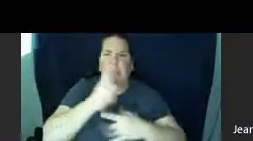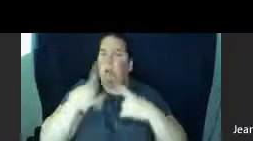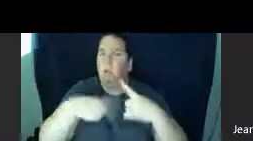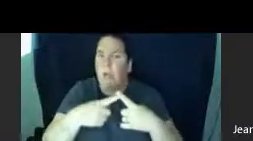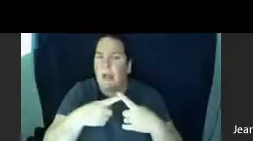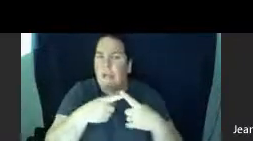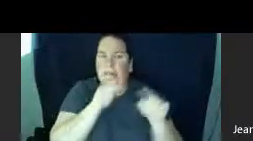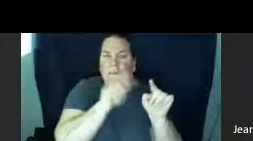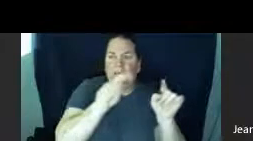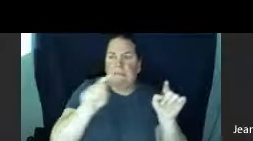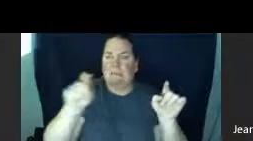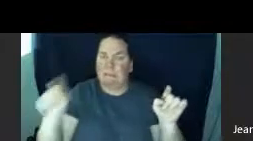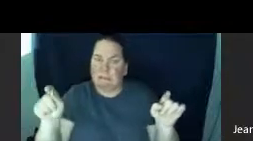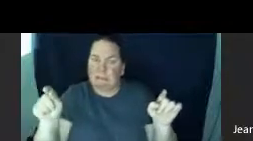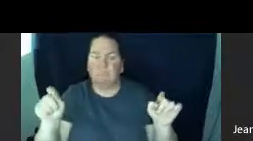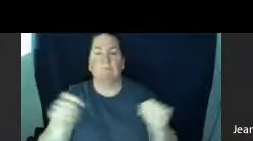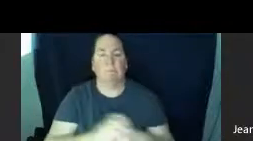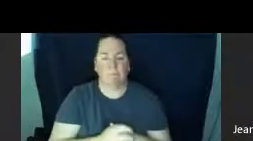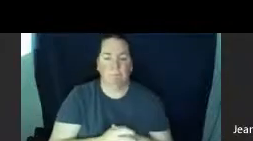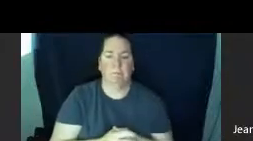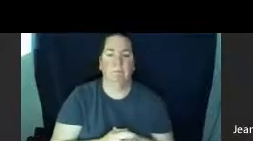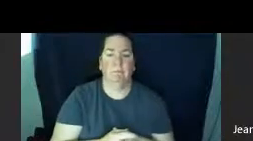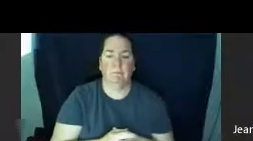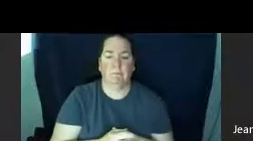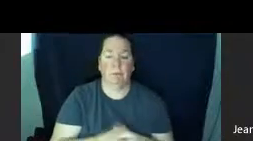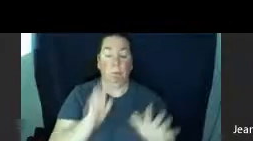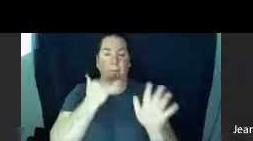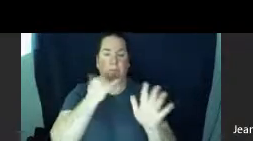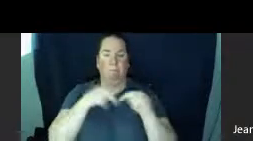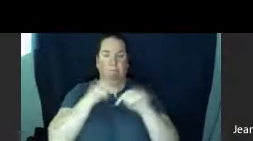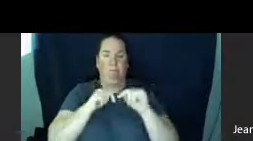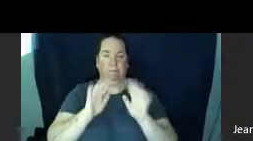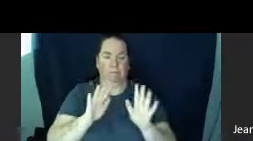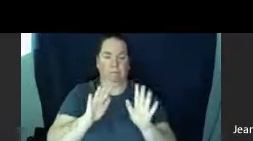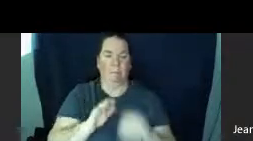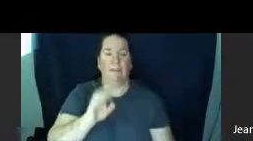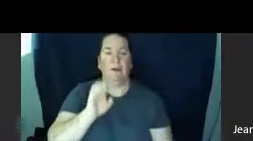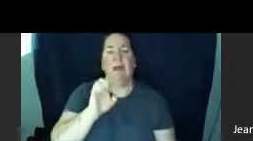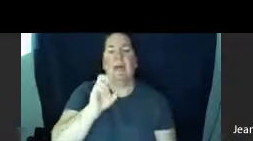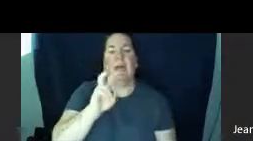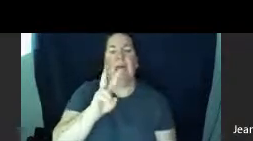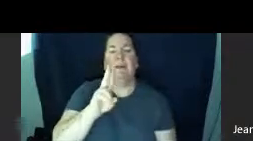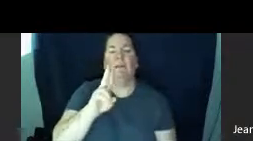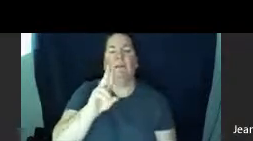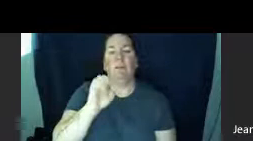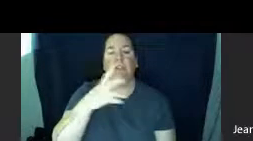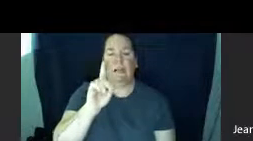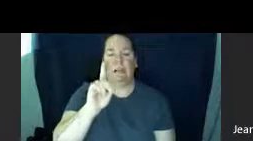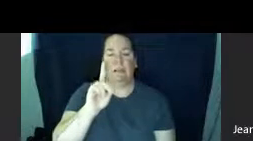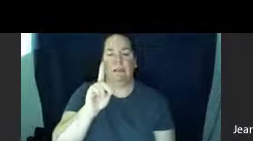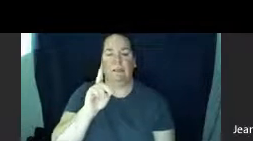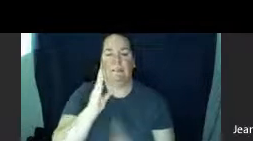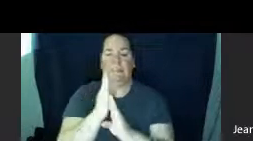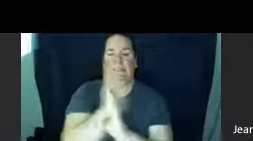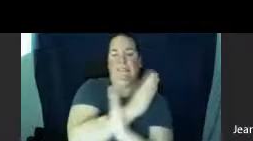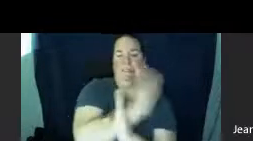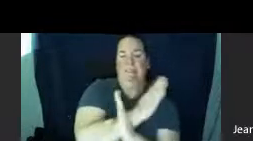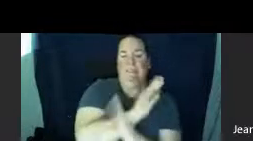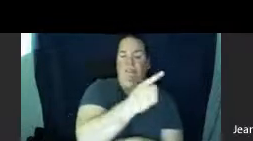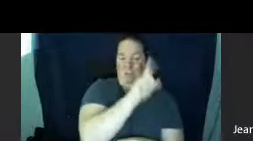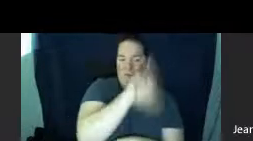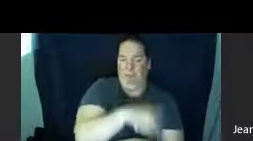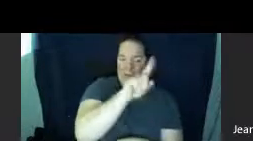At different stages. So as I mentioned, Evusheld is before the person actually has